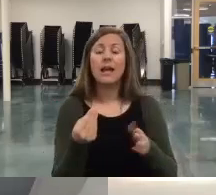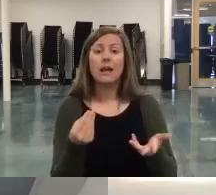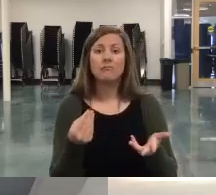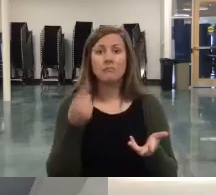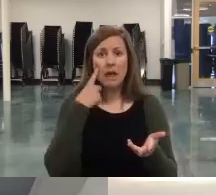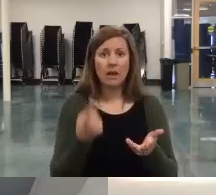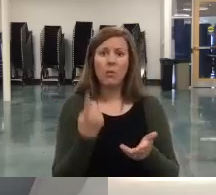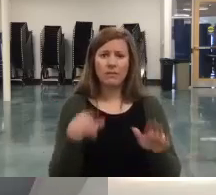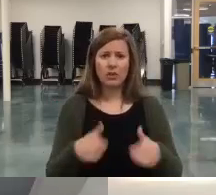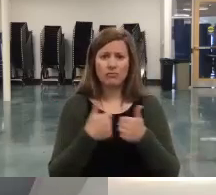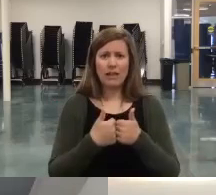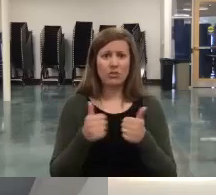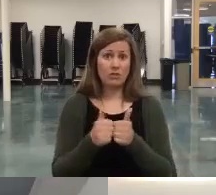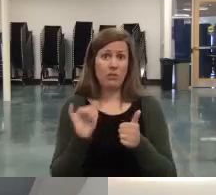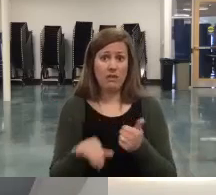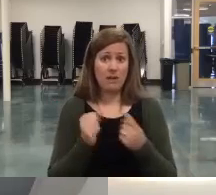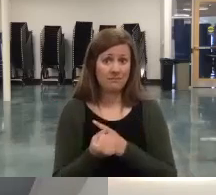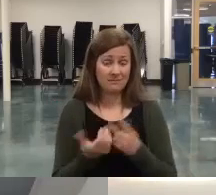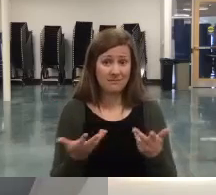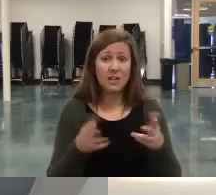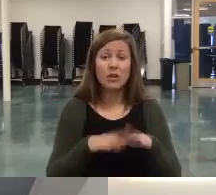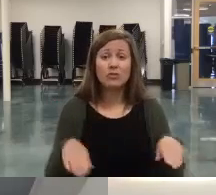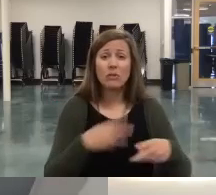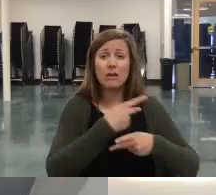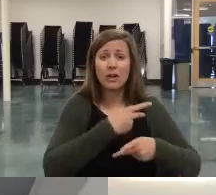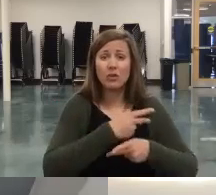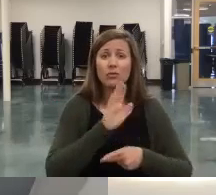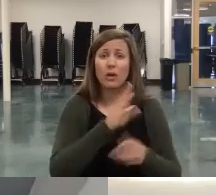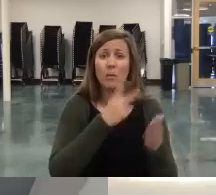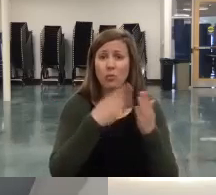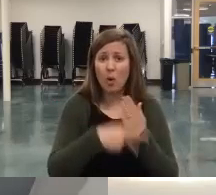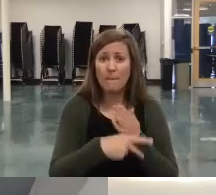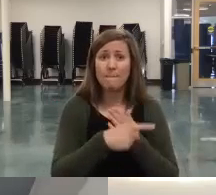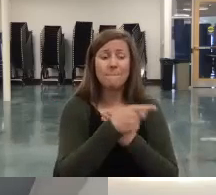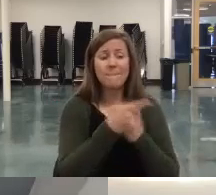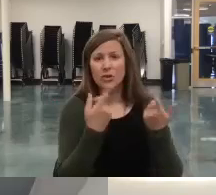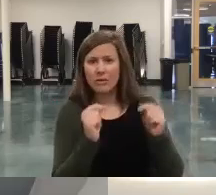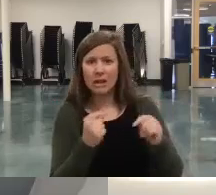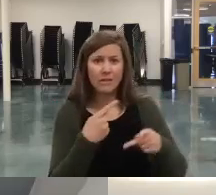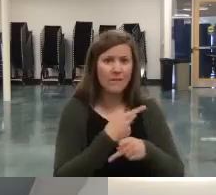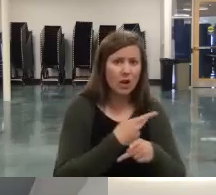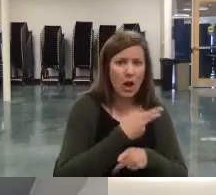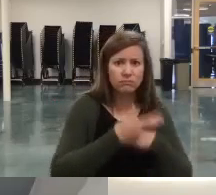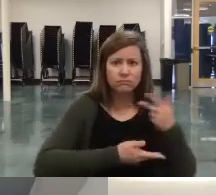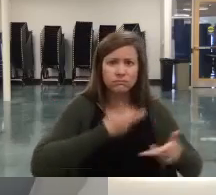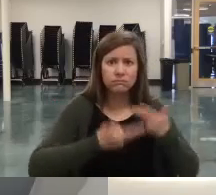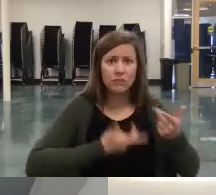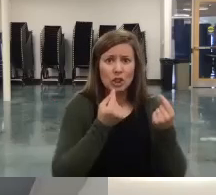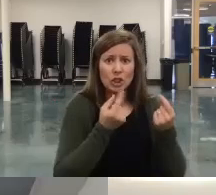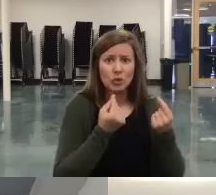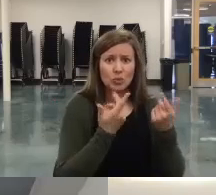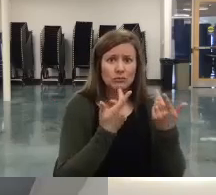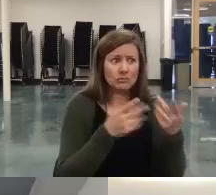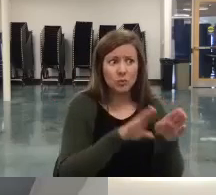one of the challenges with that is childcare programs themselves are navigating what steps they need to do to open